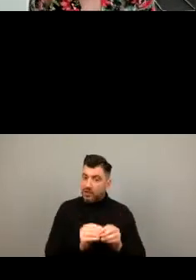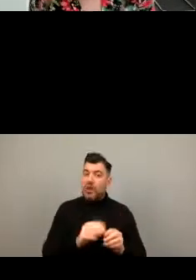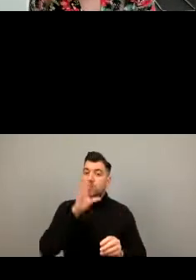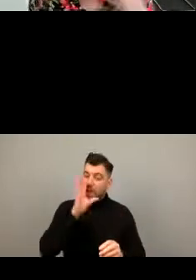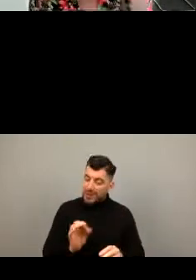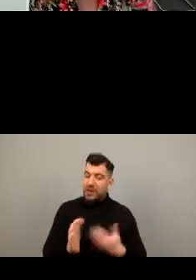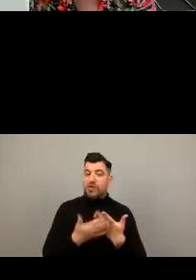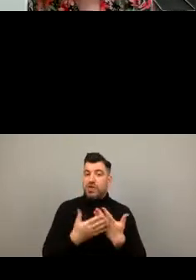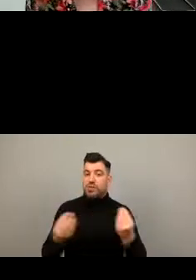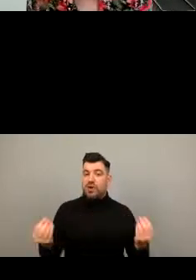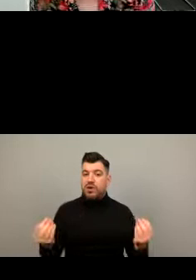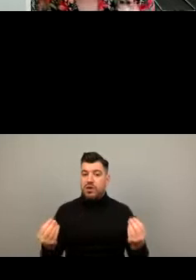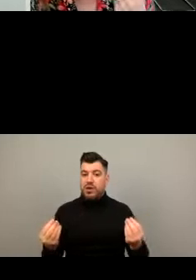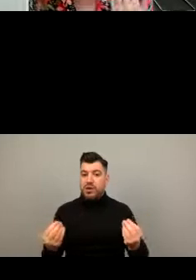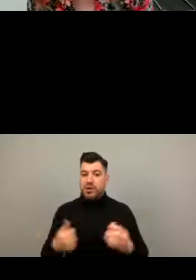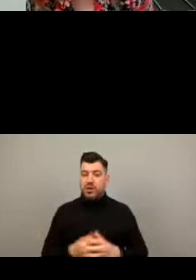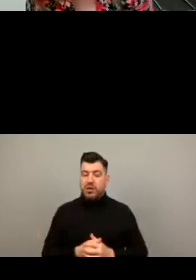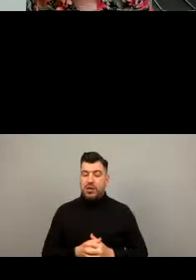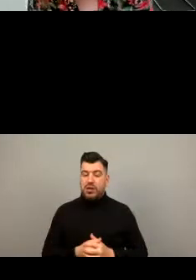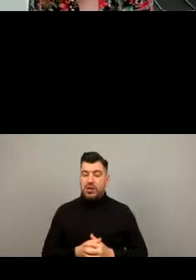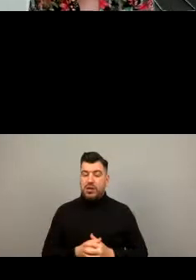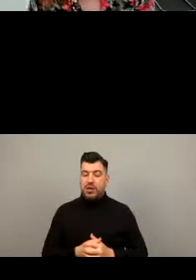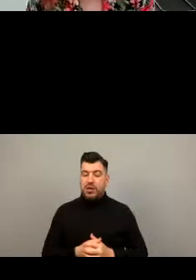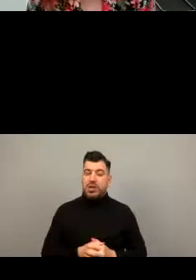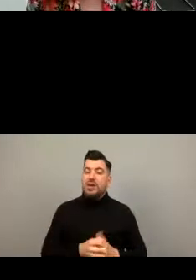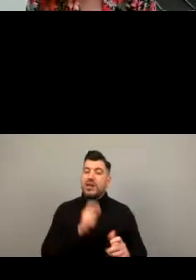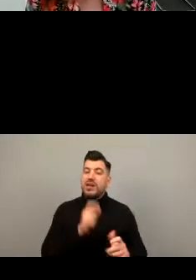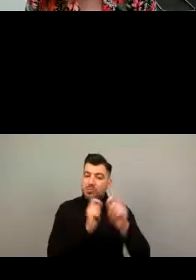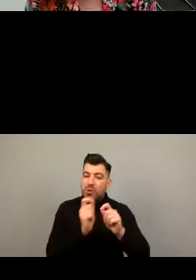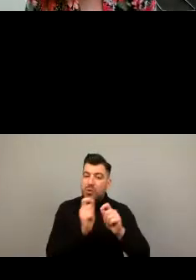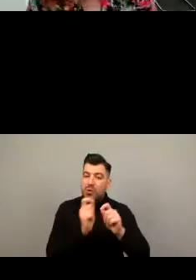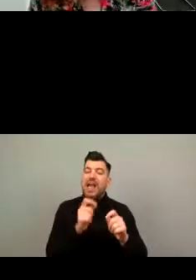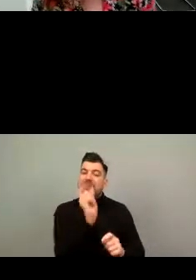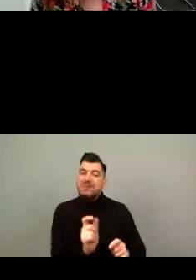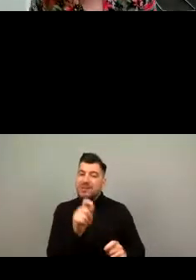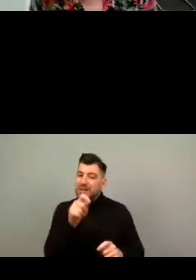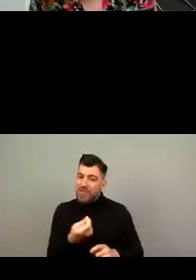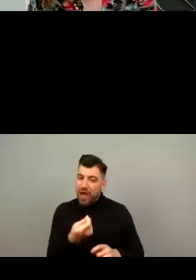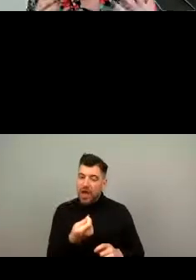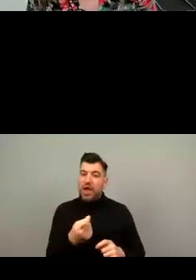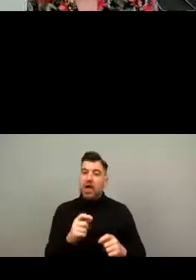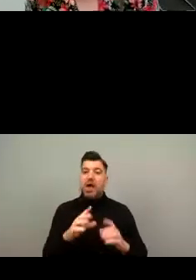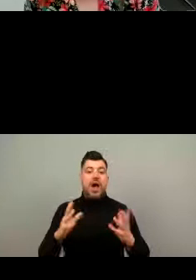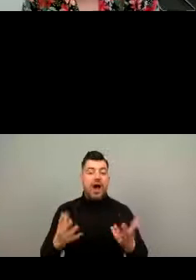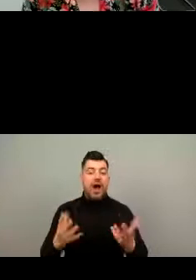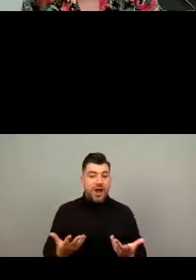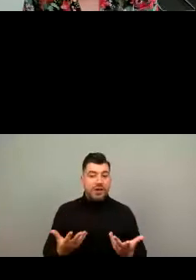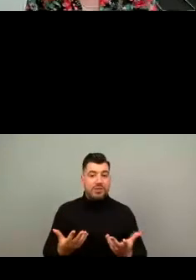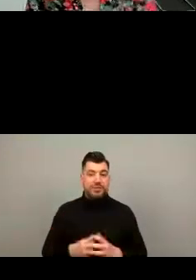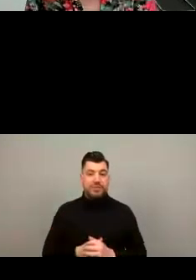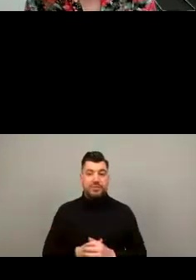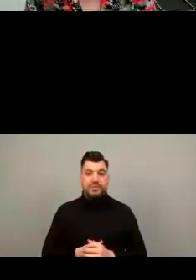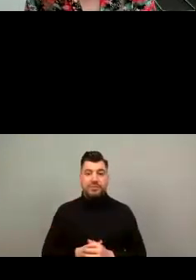help. Use it in the subheadings, your keywords, and write an awesome meta description. However, optimizing for the